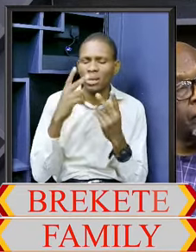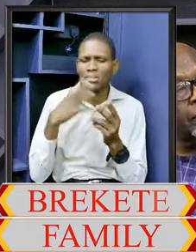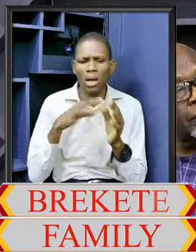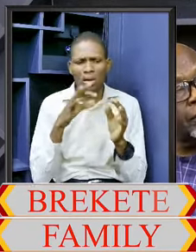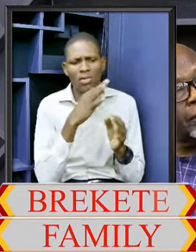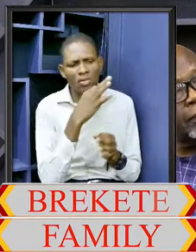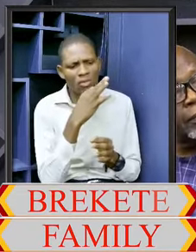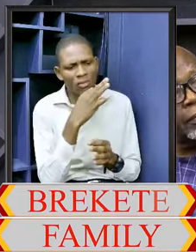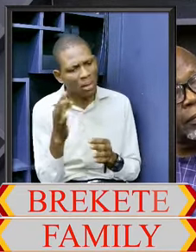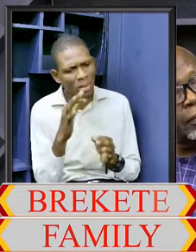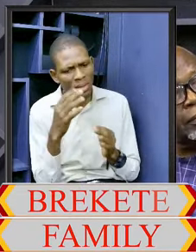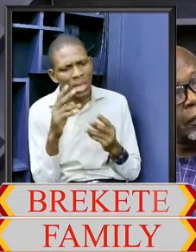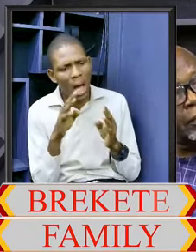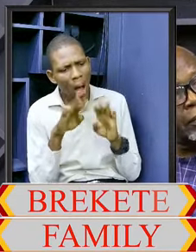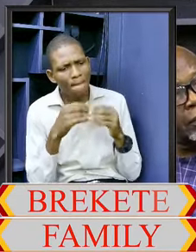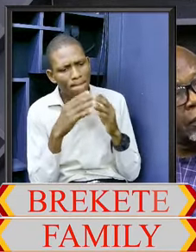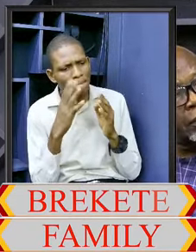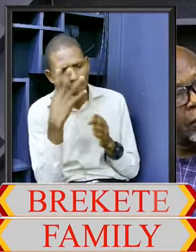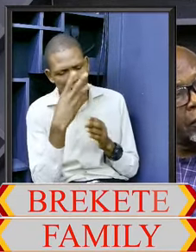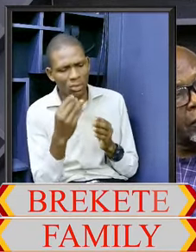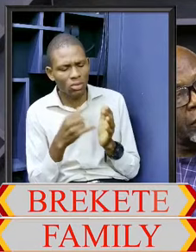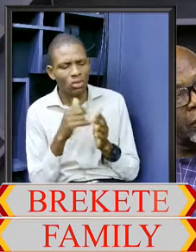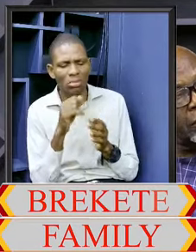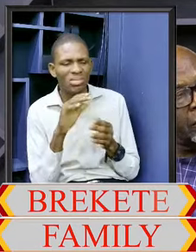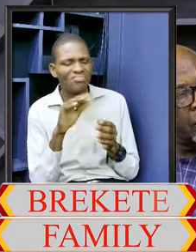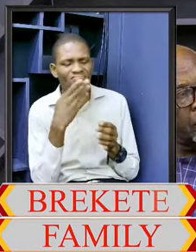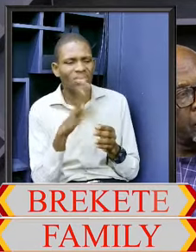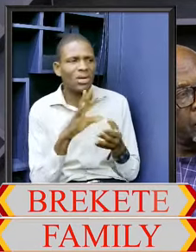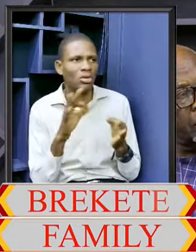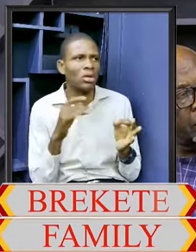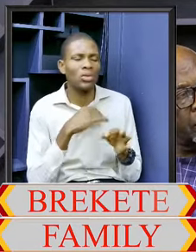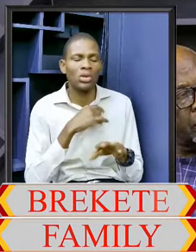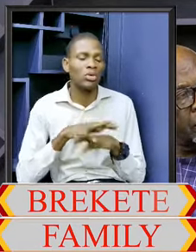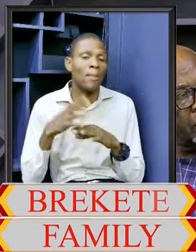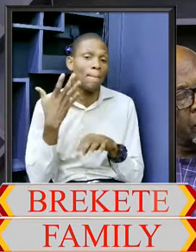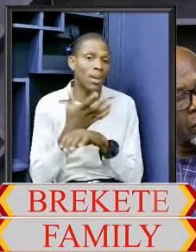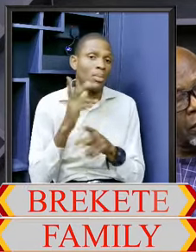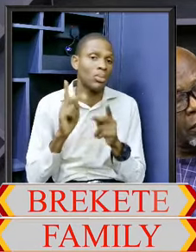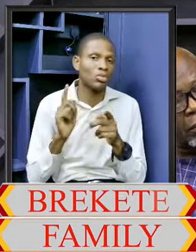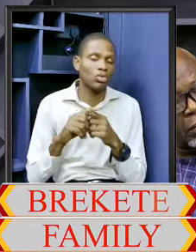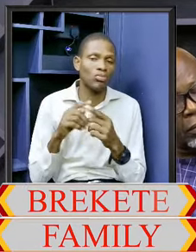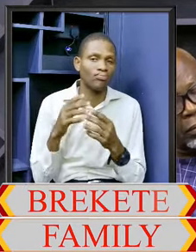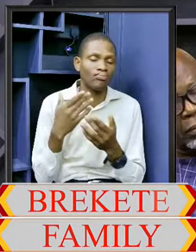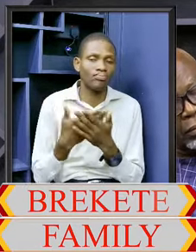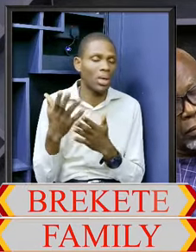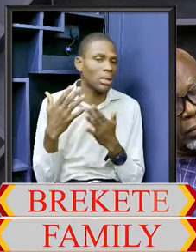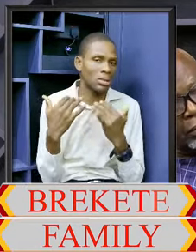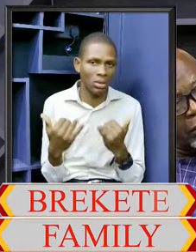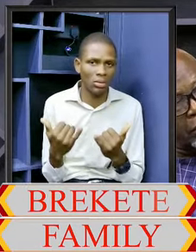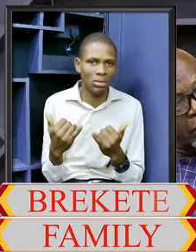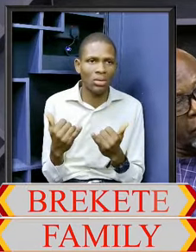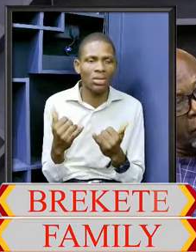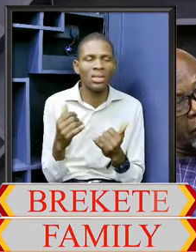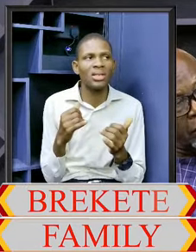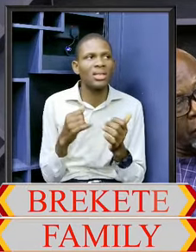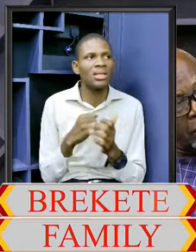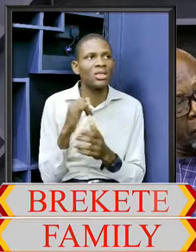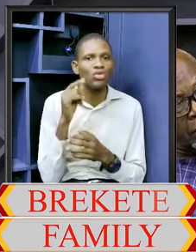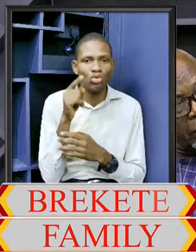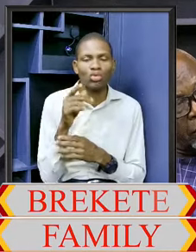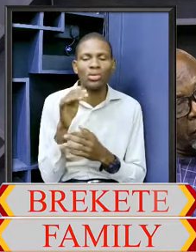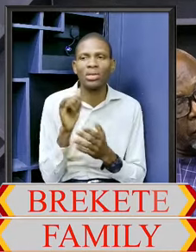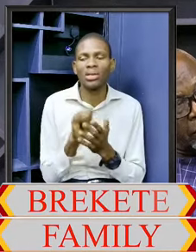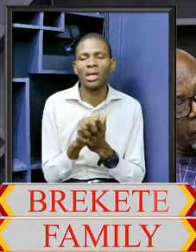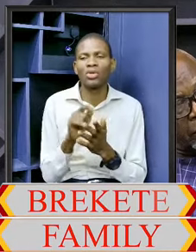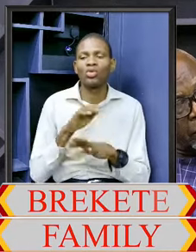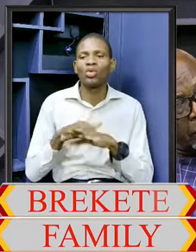it be. You understand? Yes, sir. It no go be story. Yes, we know they beg people to buy now. You understand? Yes, sir. Now, person where no